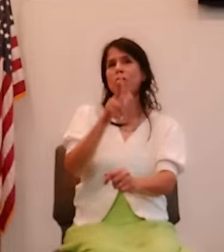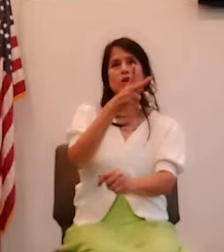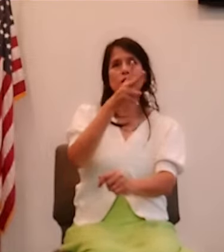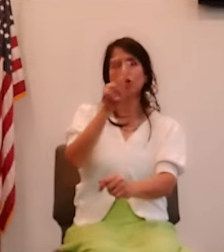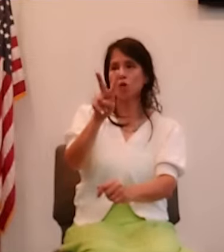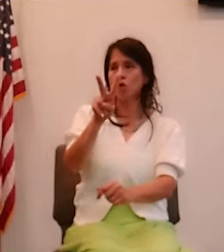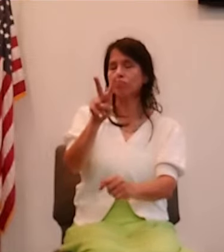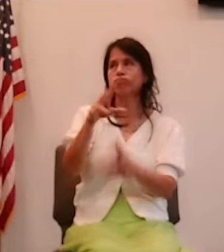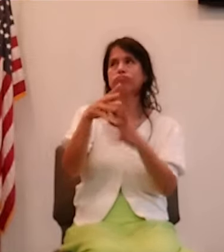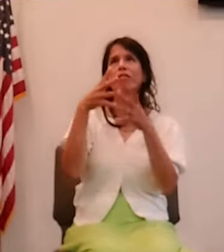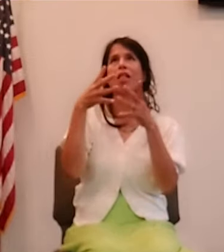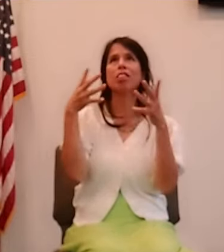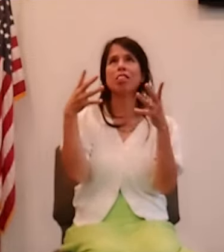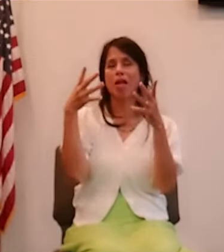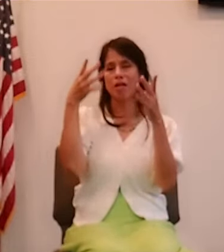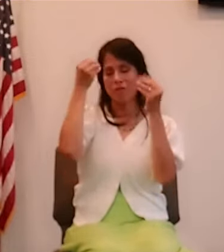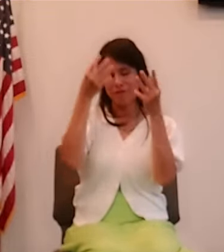to the Psalms.